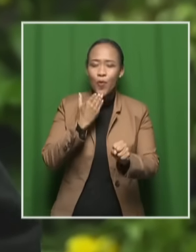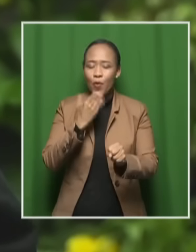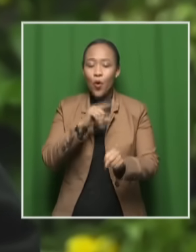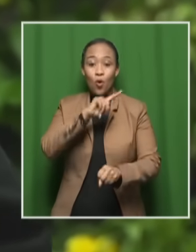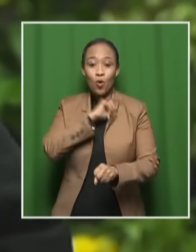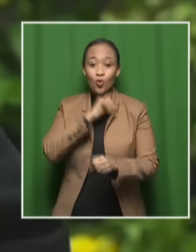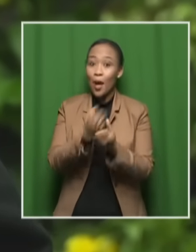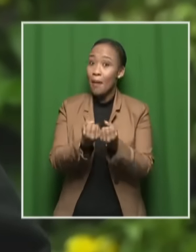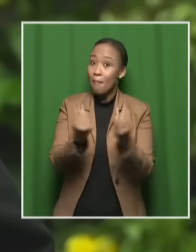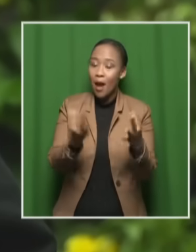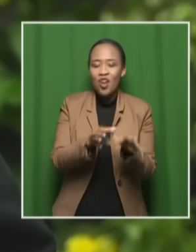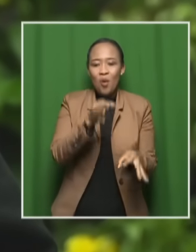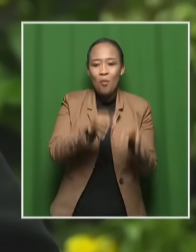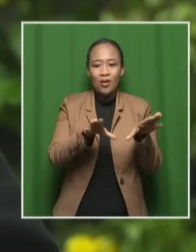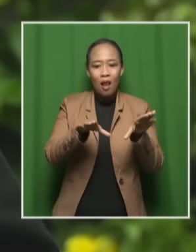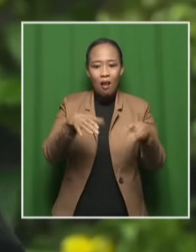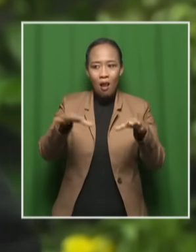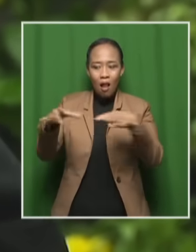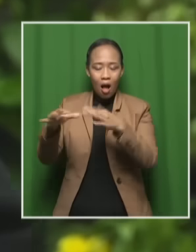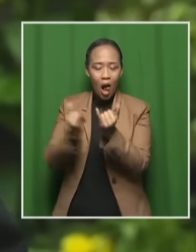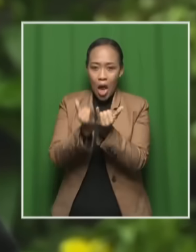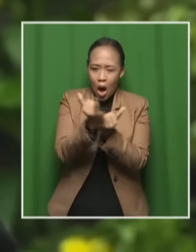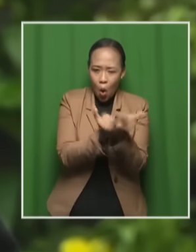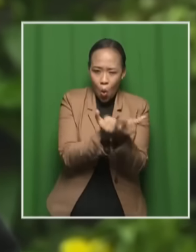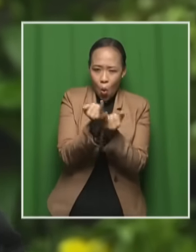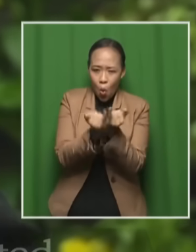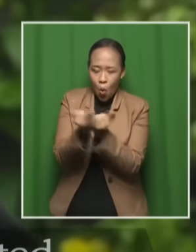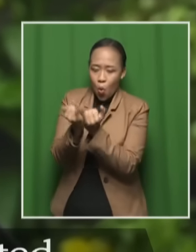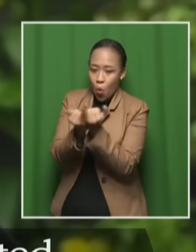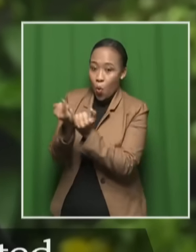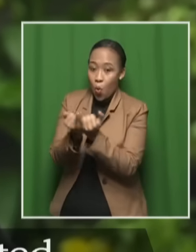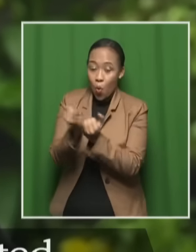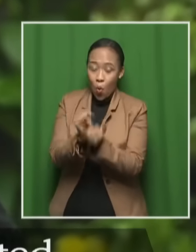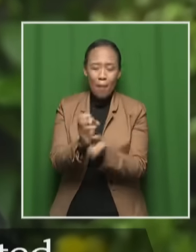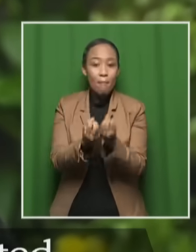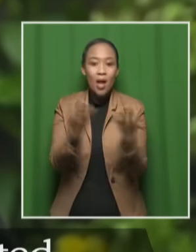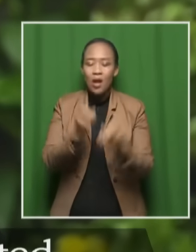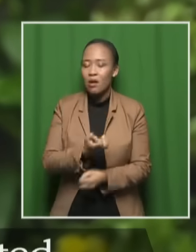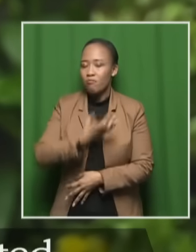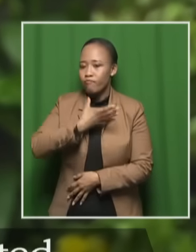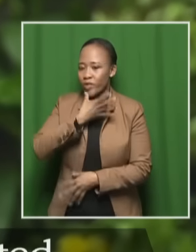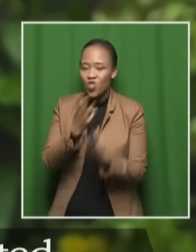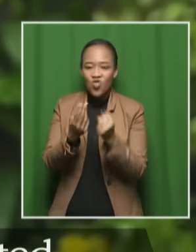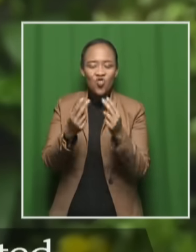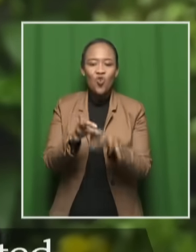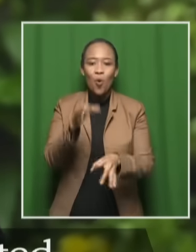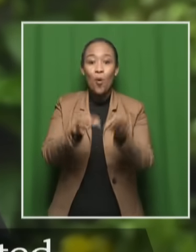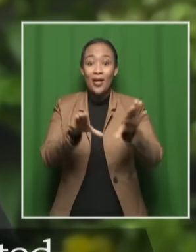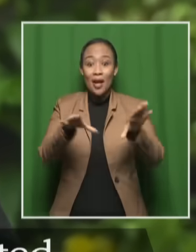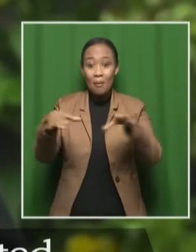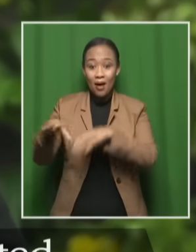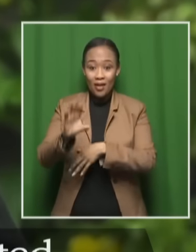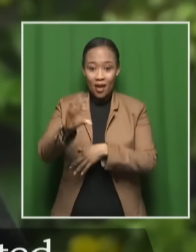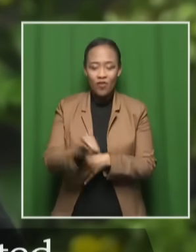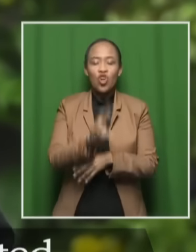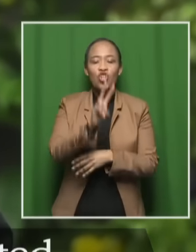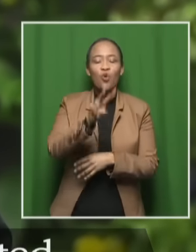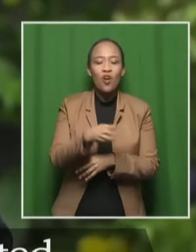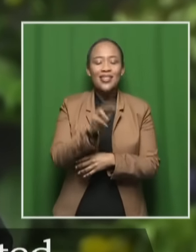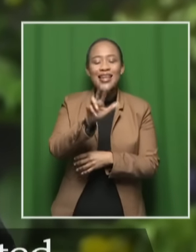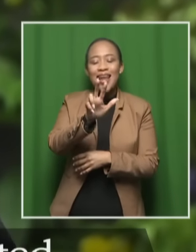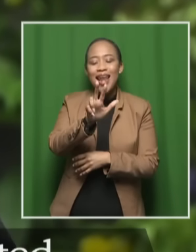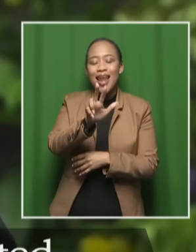for the nettle and the purse of there have been many new parties that right now there was 2,797